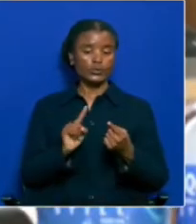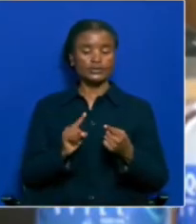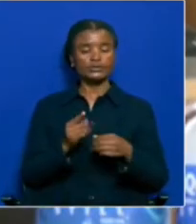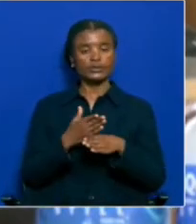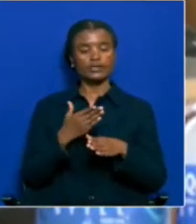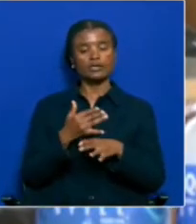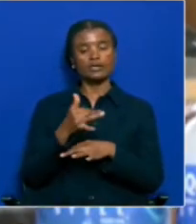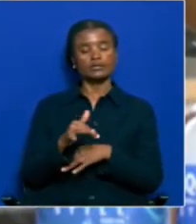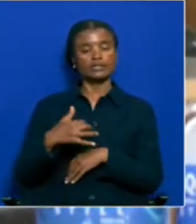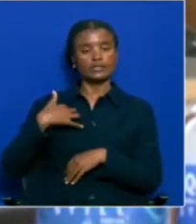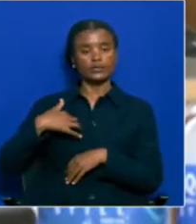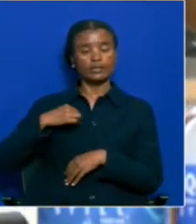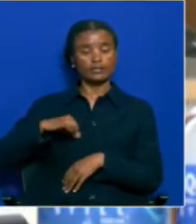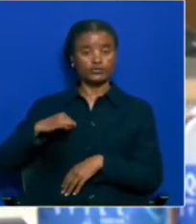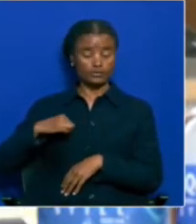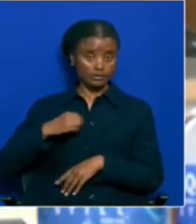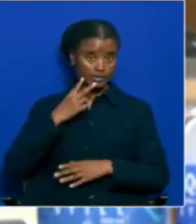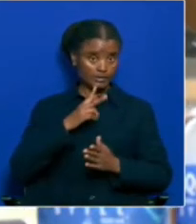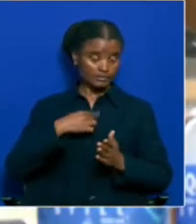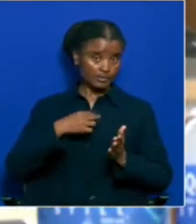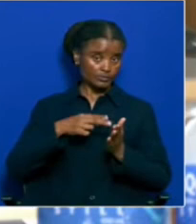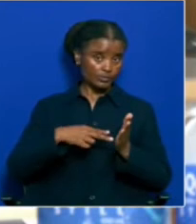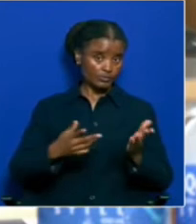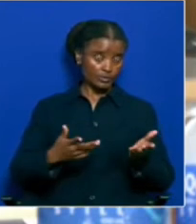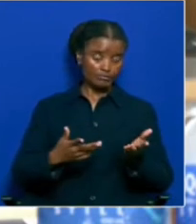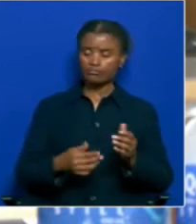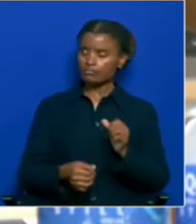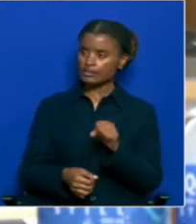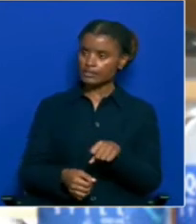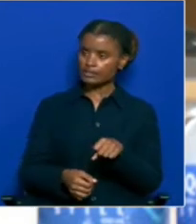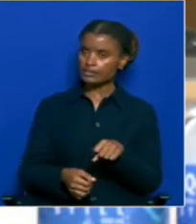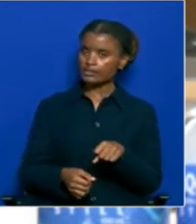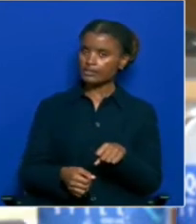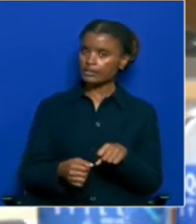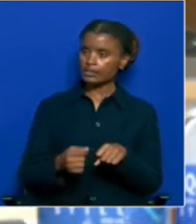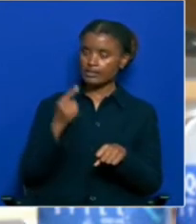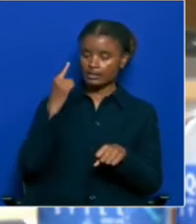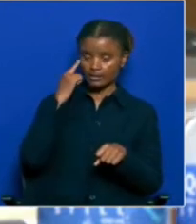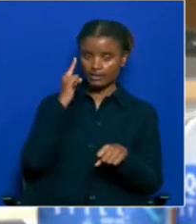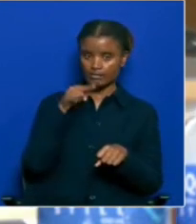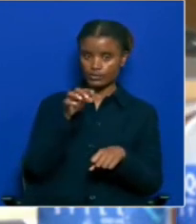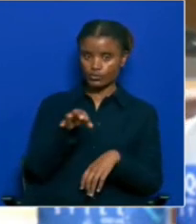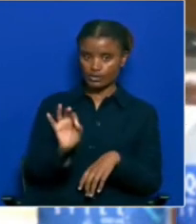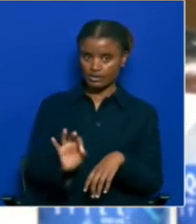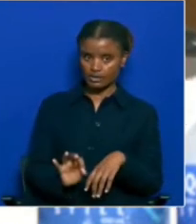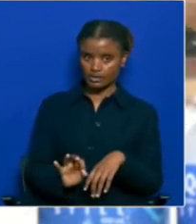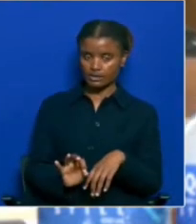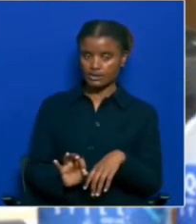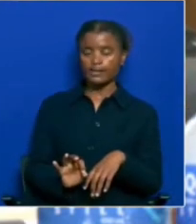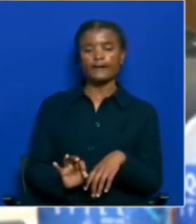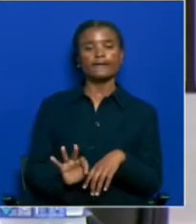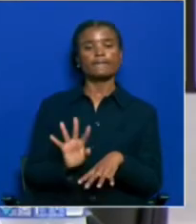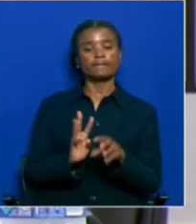You see where I'm reading? Yes, I think it's what we need to correct. I agree, we need to stick and